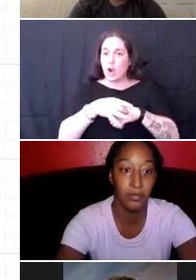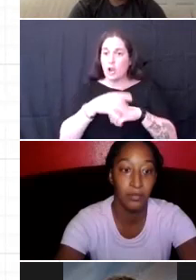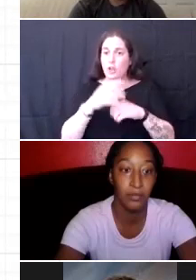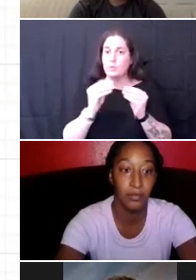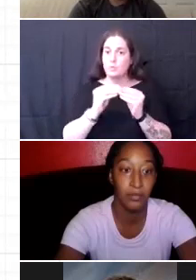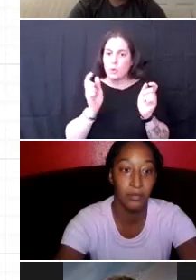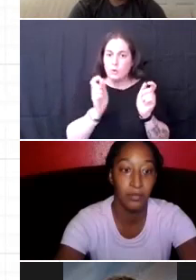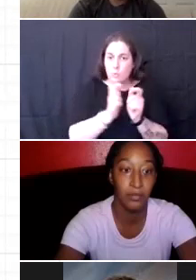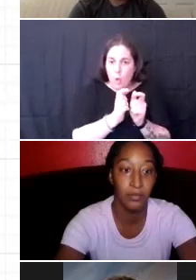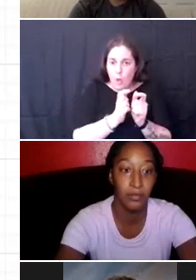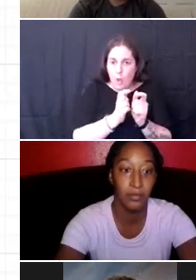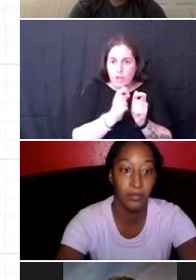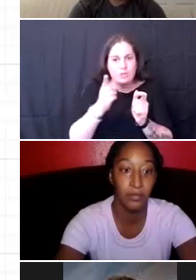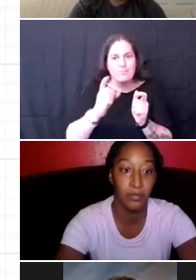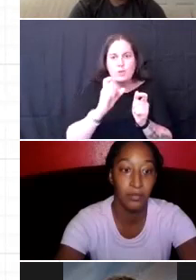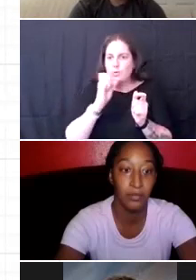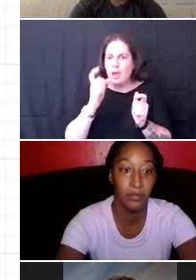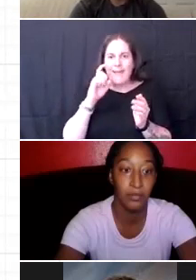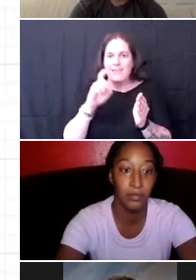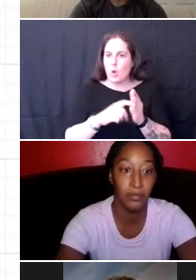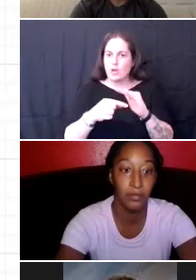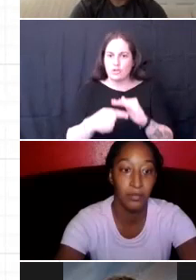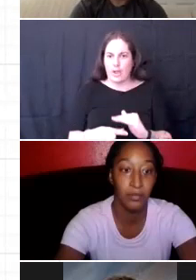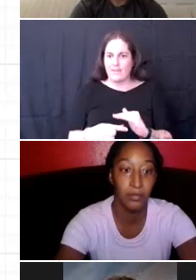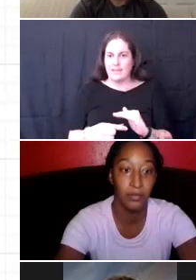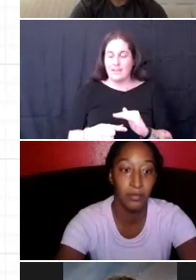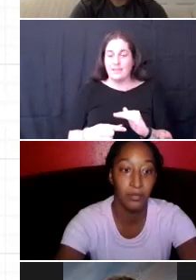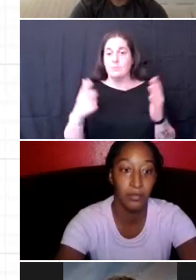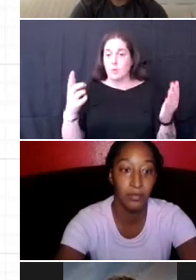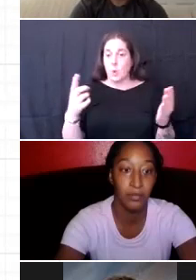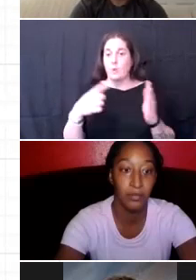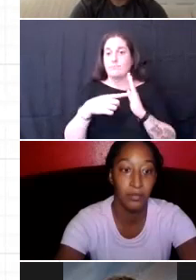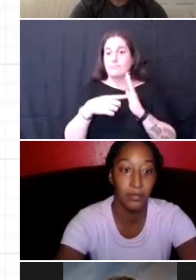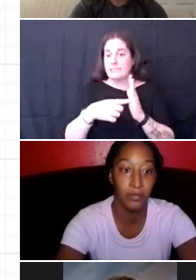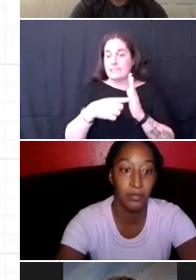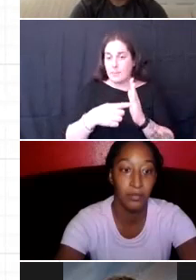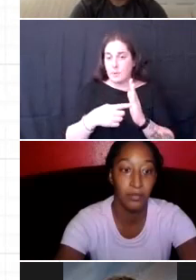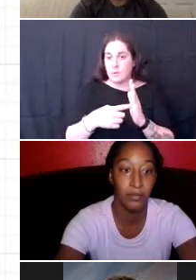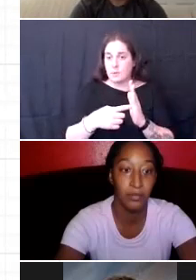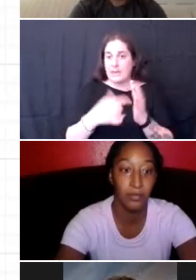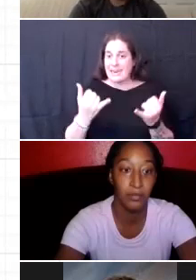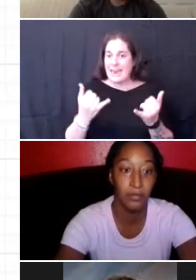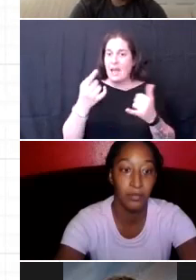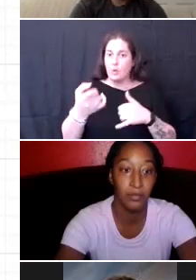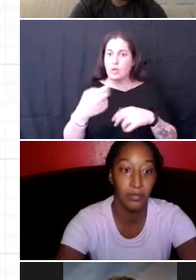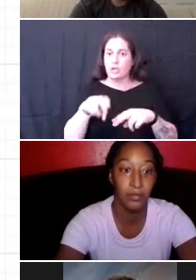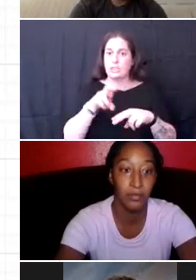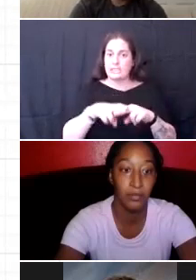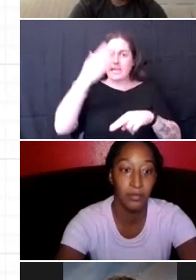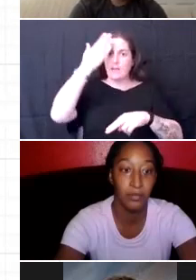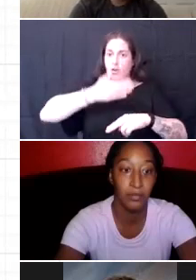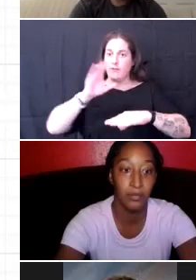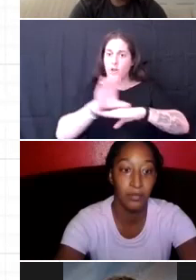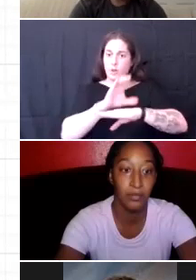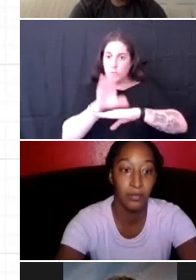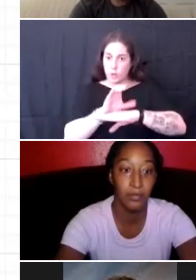it. For example, right now you're sitting in front of a computer screen. And if you put